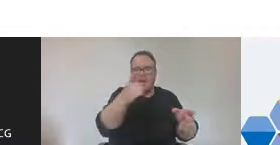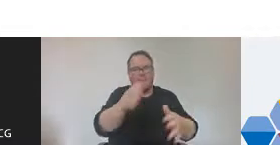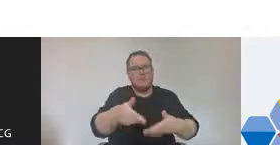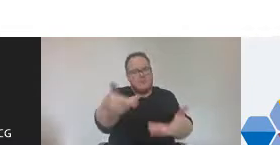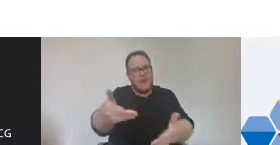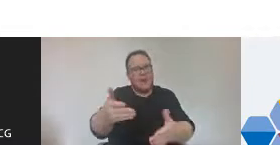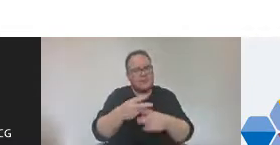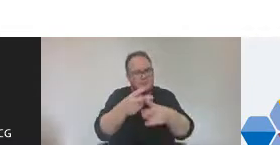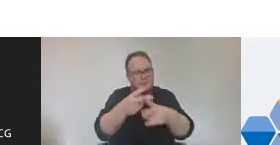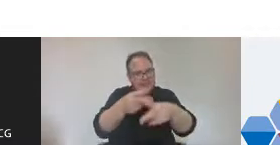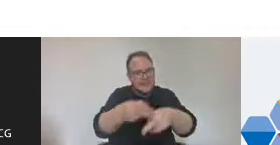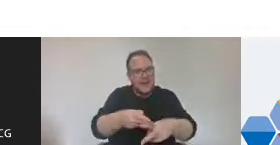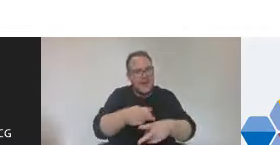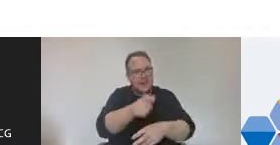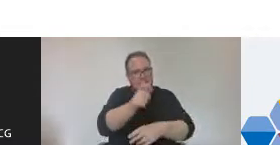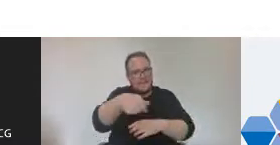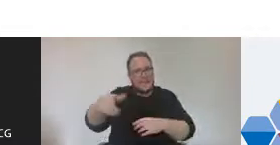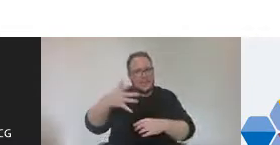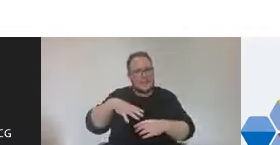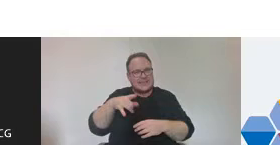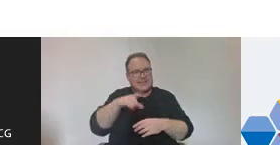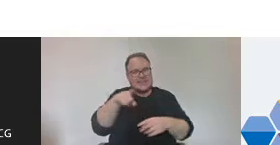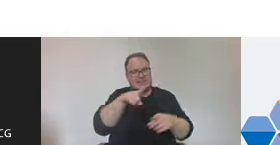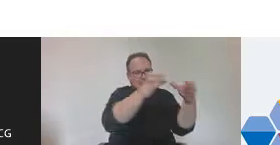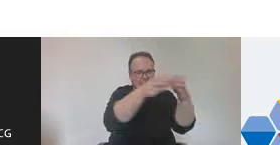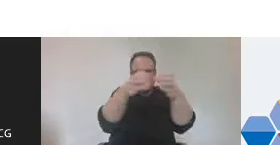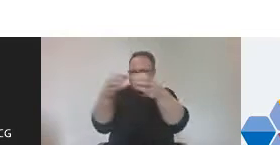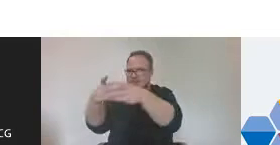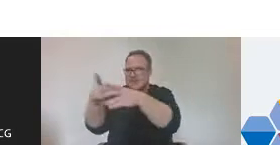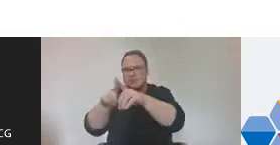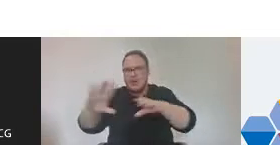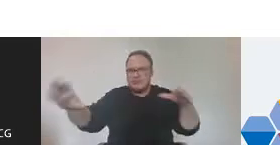need, coming together to work.